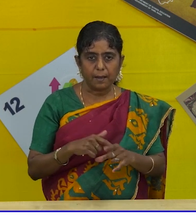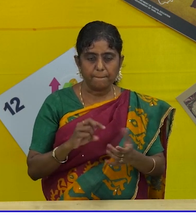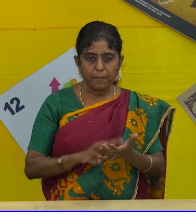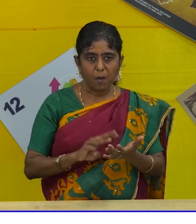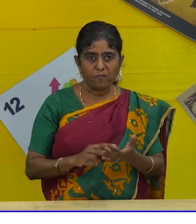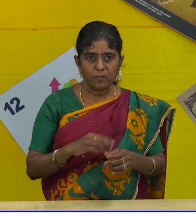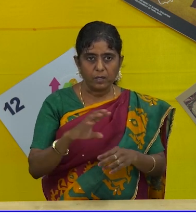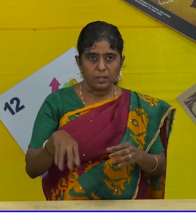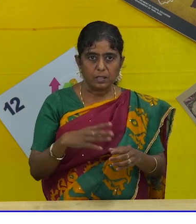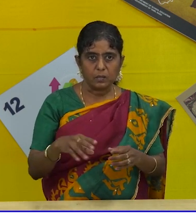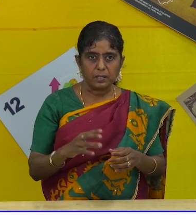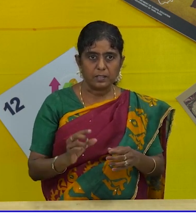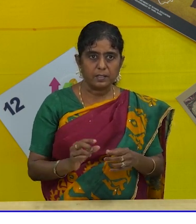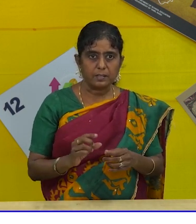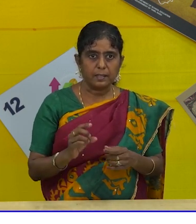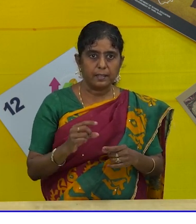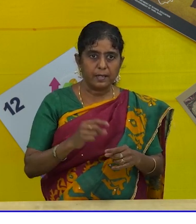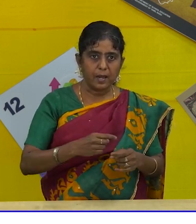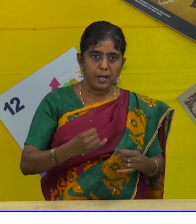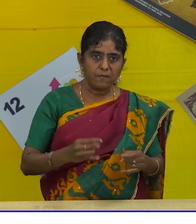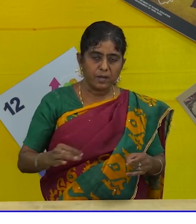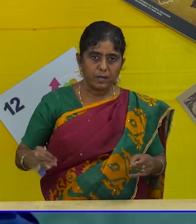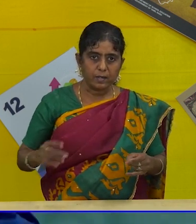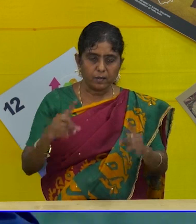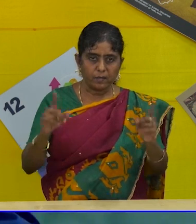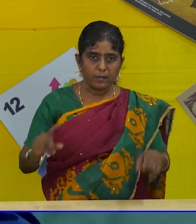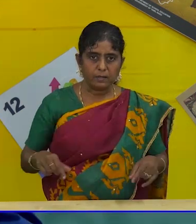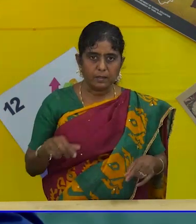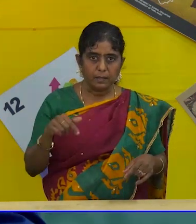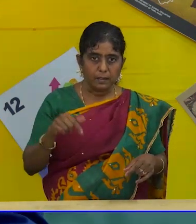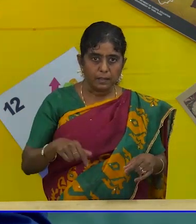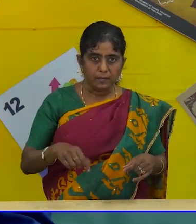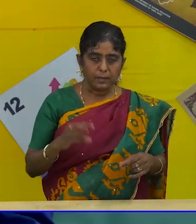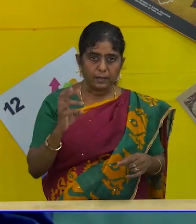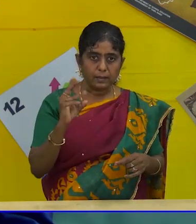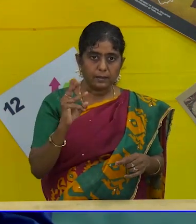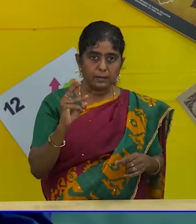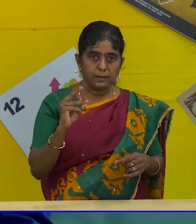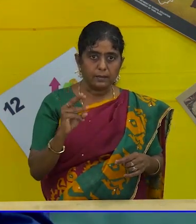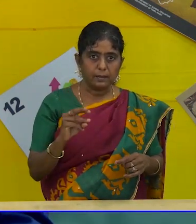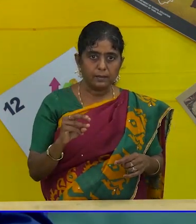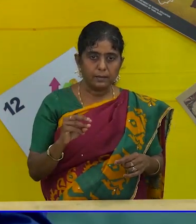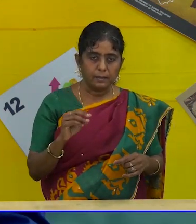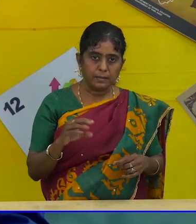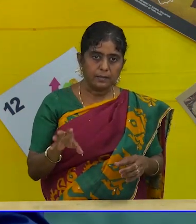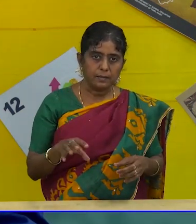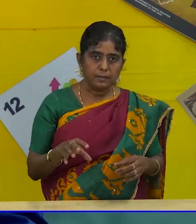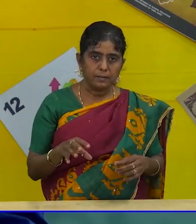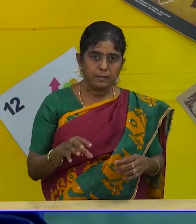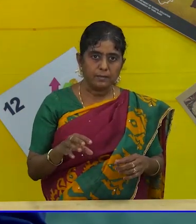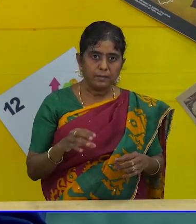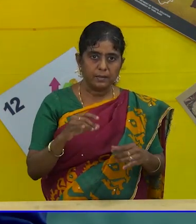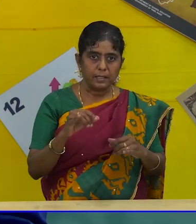have infinite number of many solutions. Let's see now the third one is sometimes